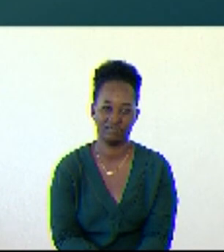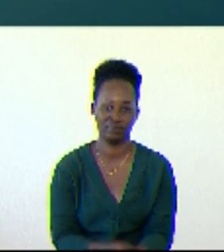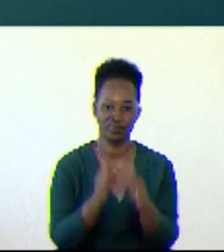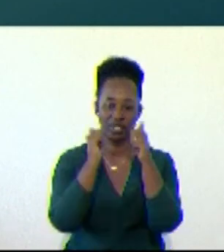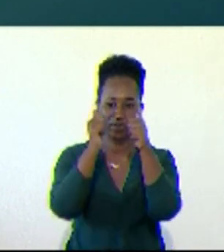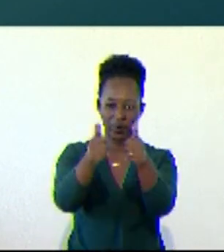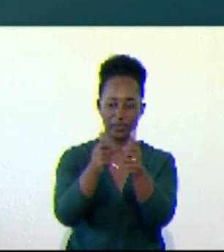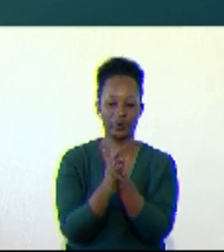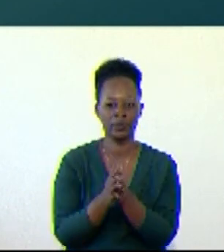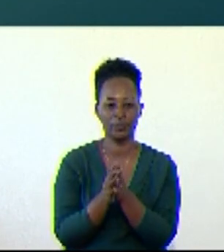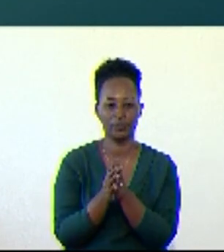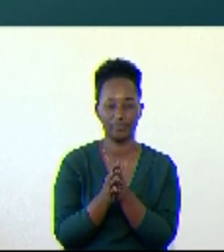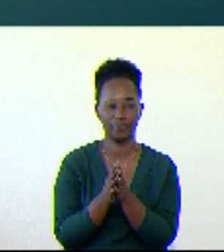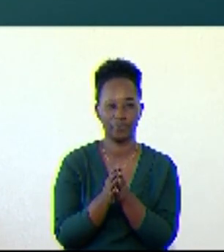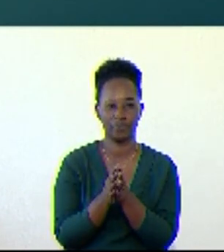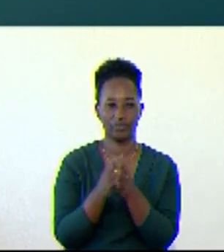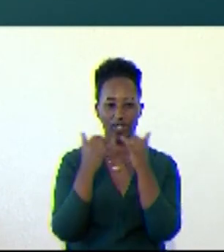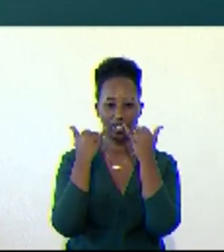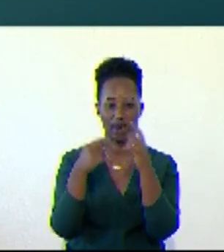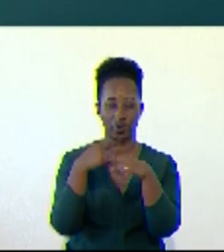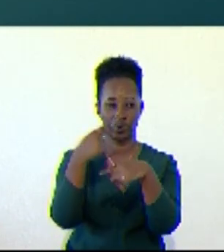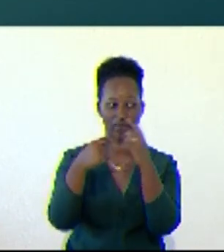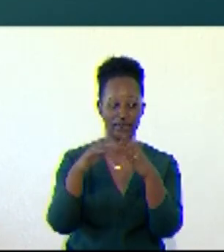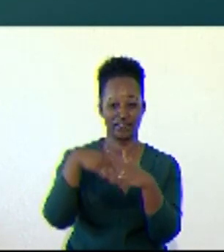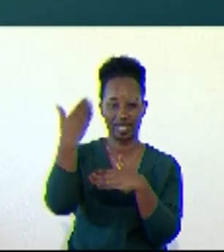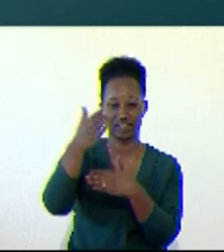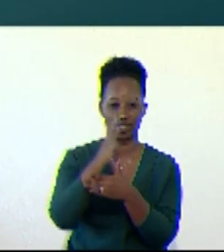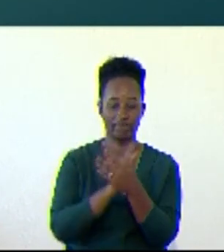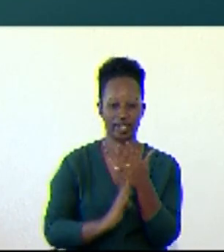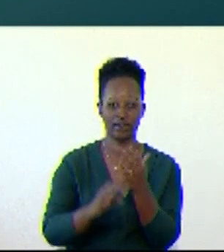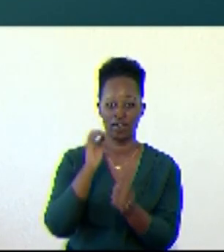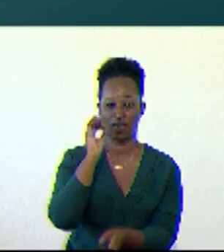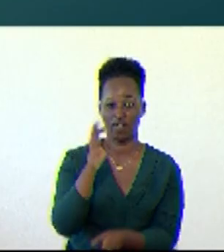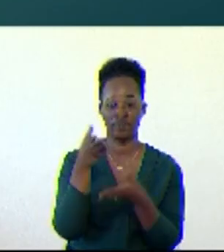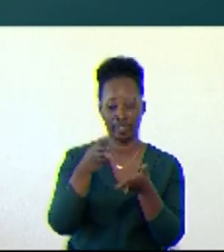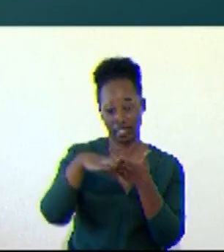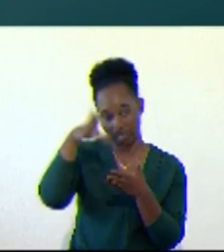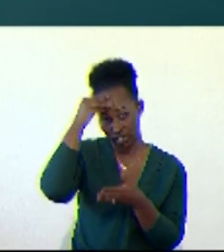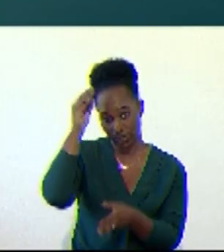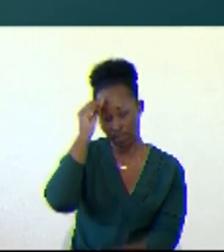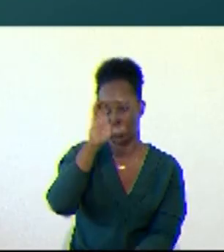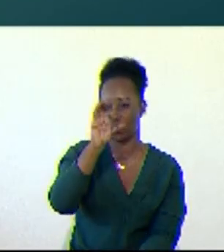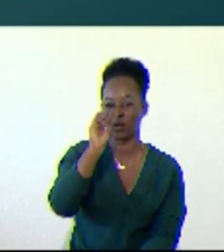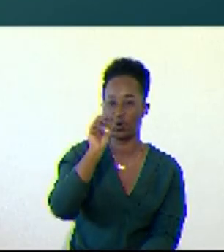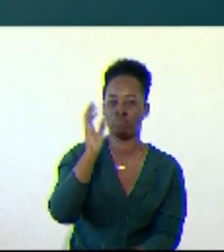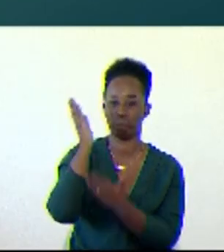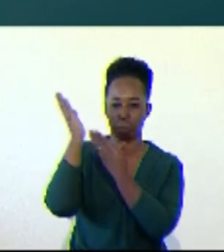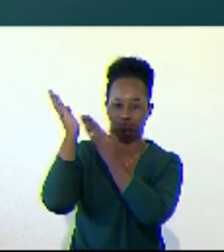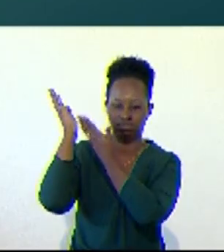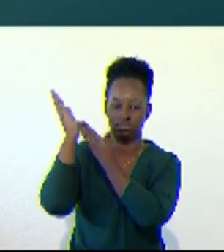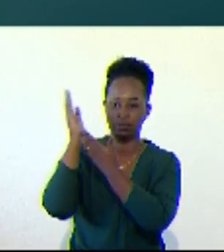Good. So let us go to the next part of today's lesson, the condensation